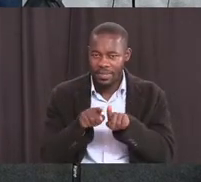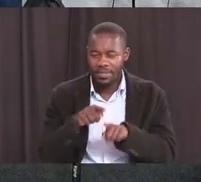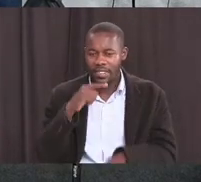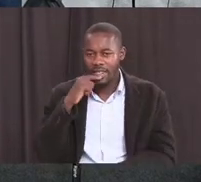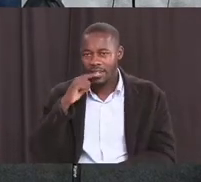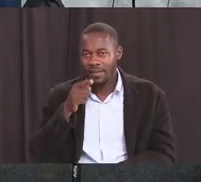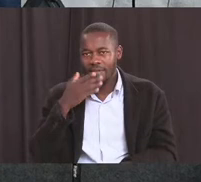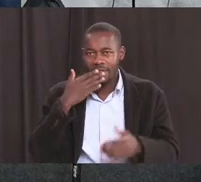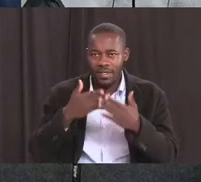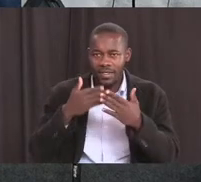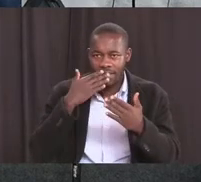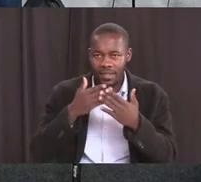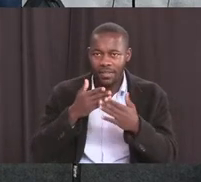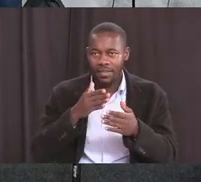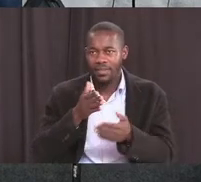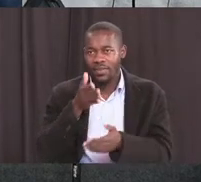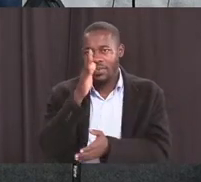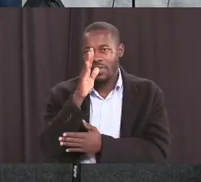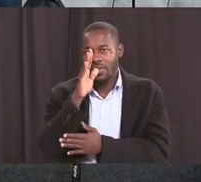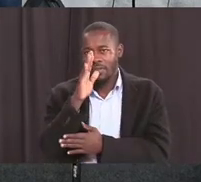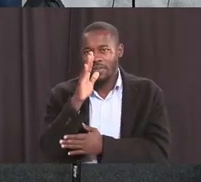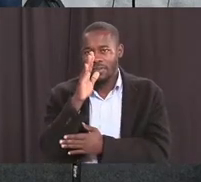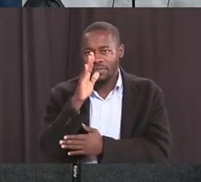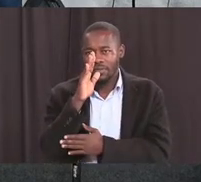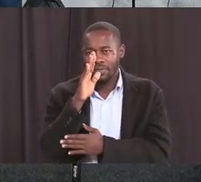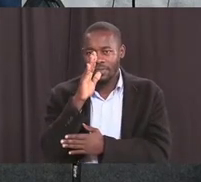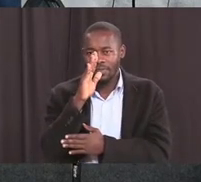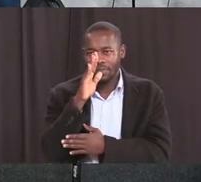that you've come to give us that hope.